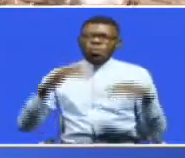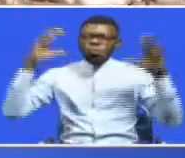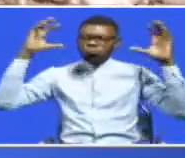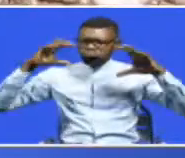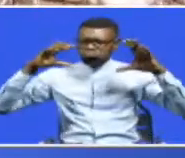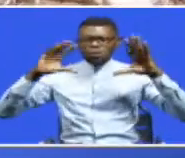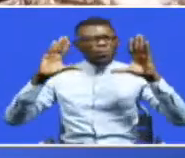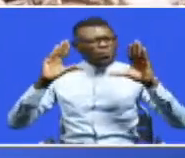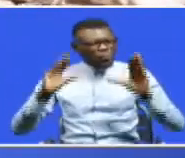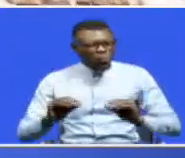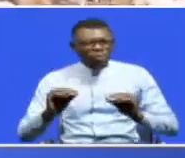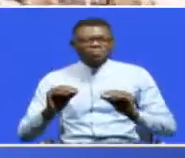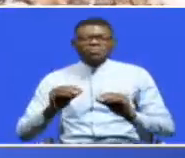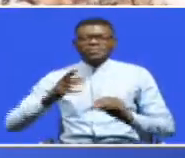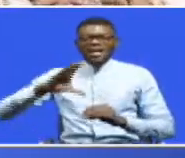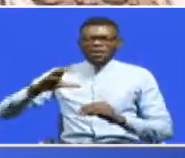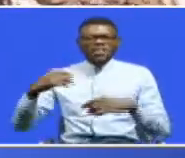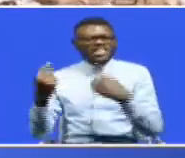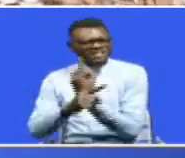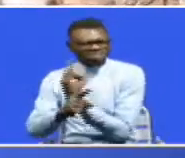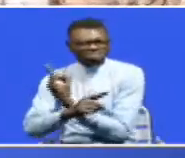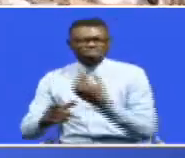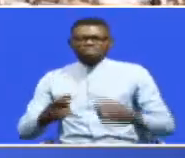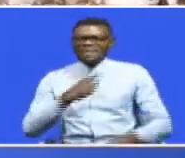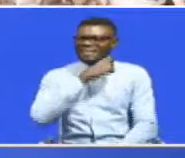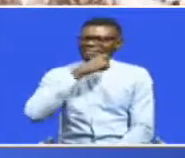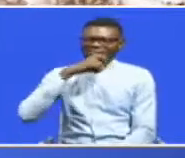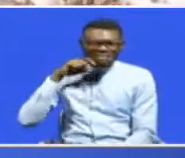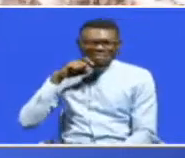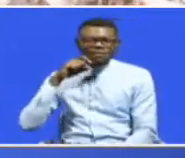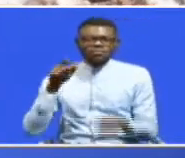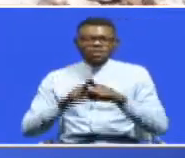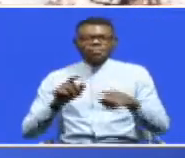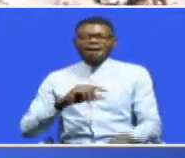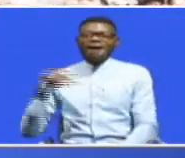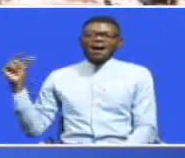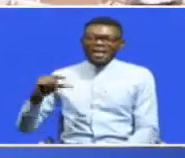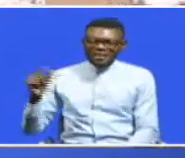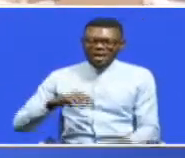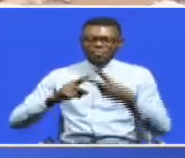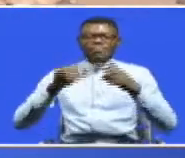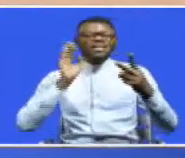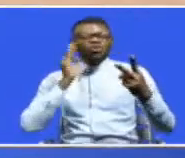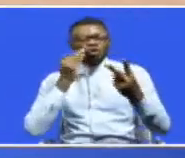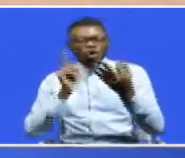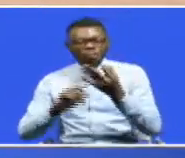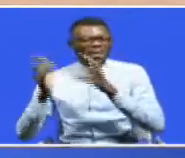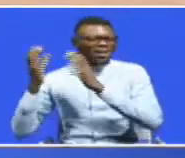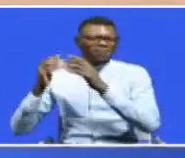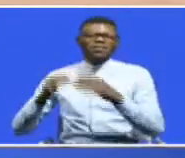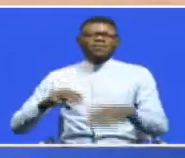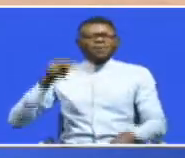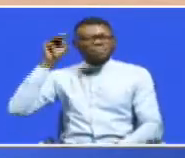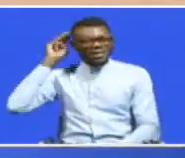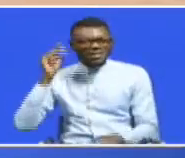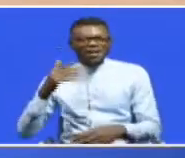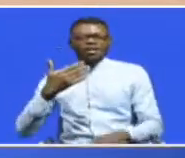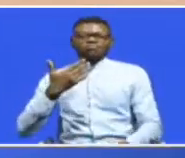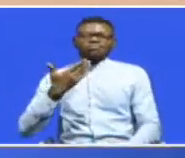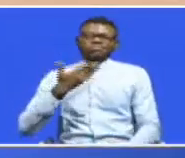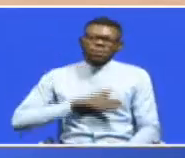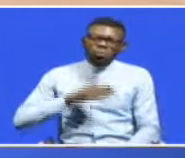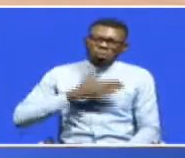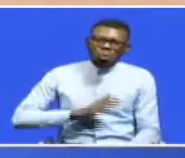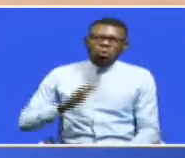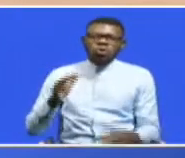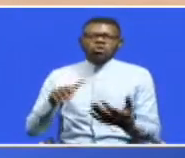mvua. Tayari kaunti kadhaa zinashuhudia ukame ikiwemo kaunti ya Garissa, Isiolo, Kilifi, Mandera, Samburu, Tana